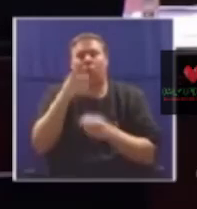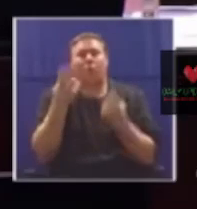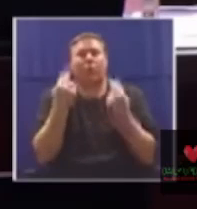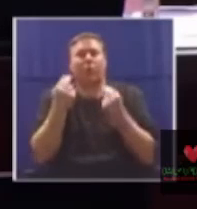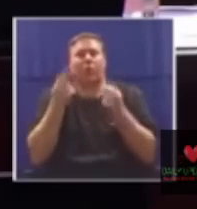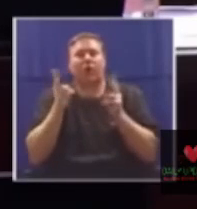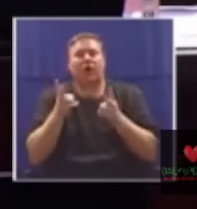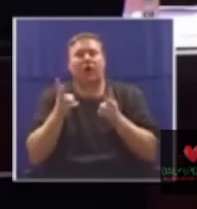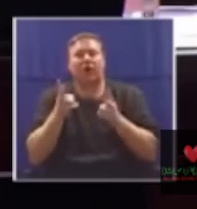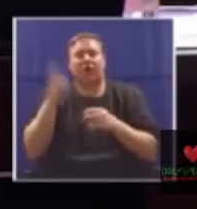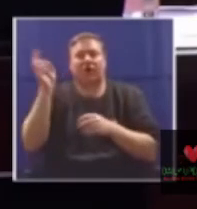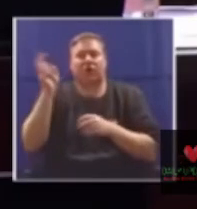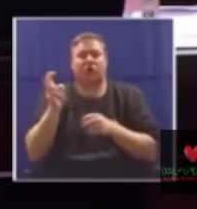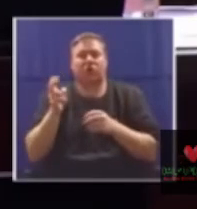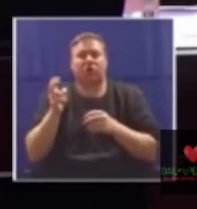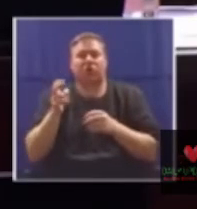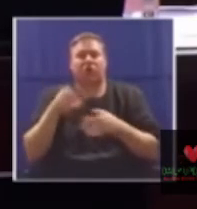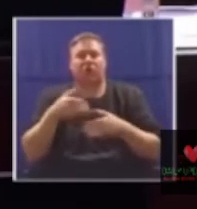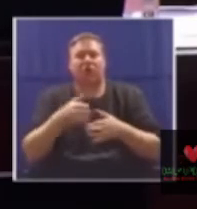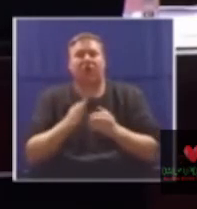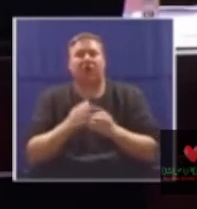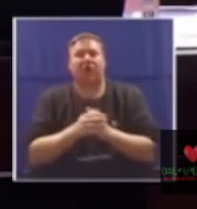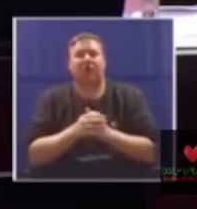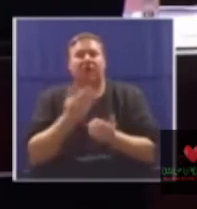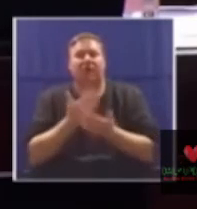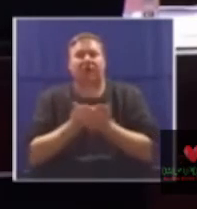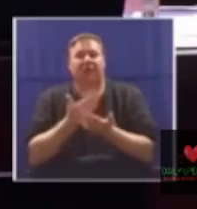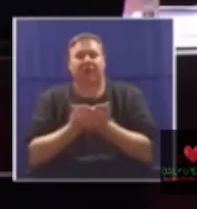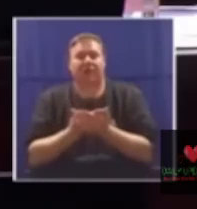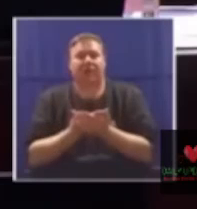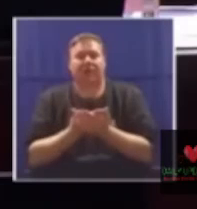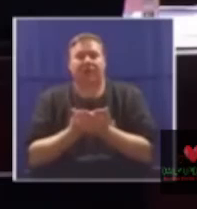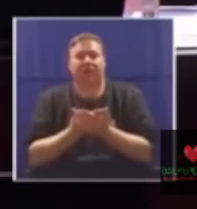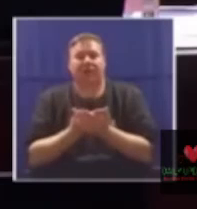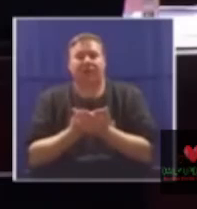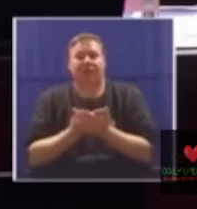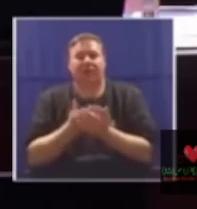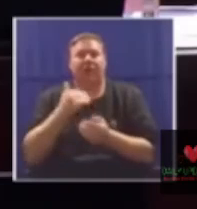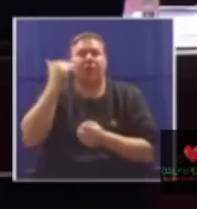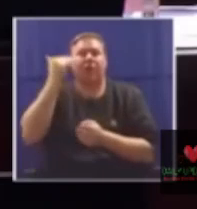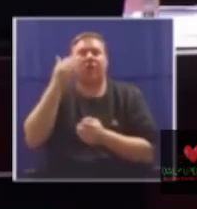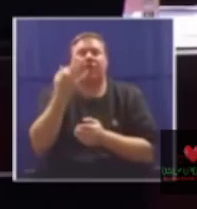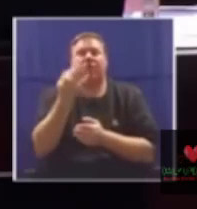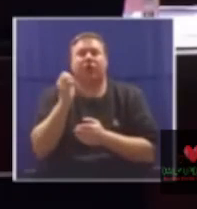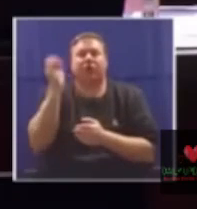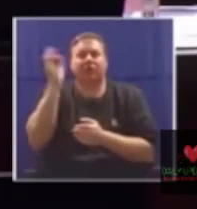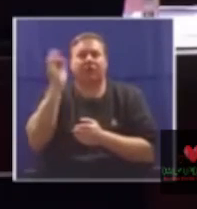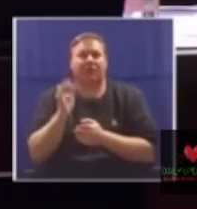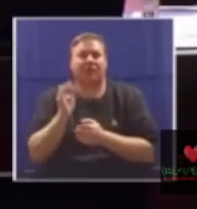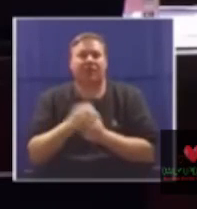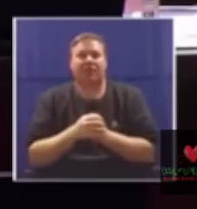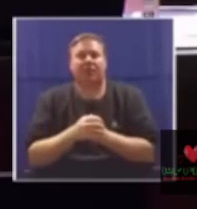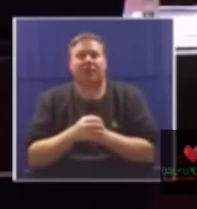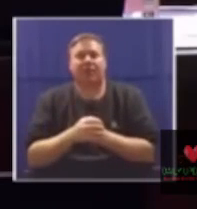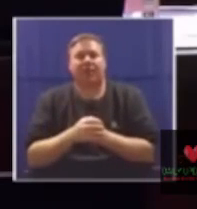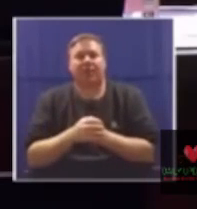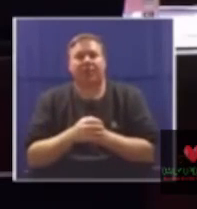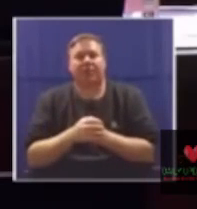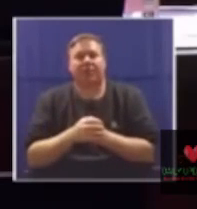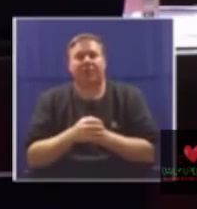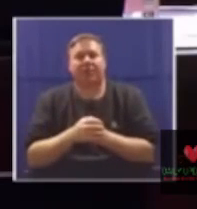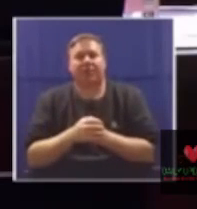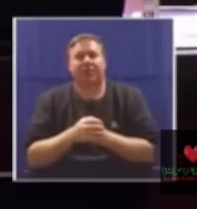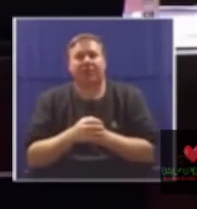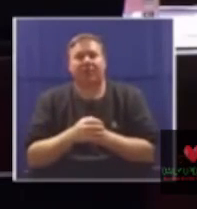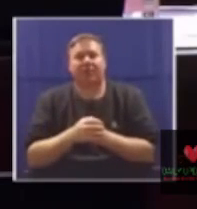South Africa which has got an energy availability factor above 30%. Not a single all these grids,